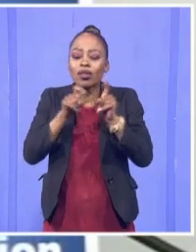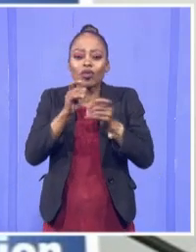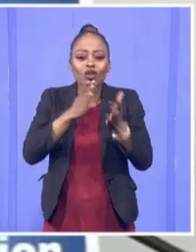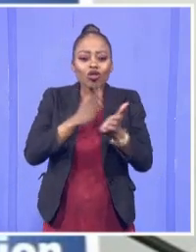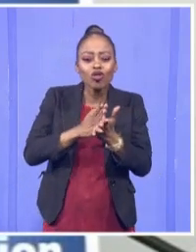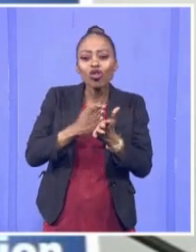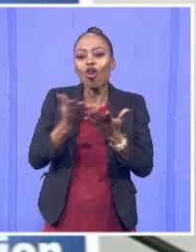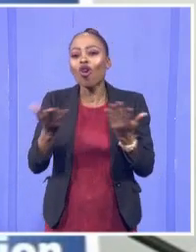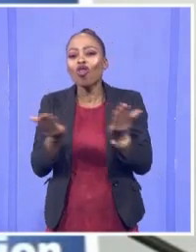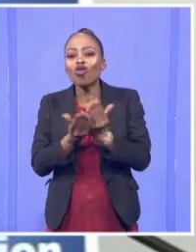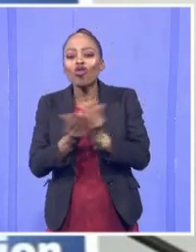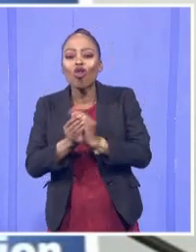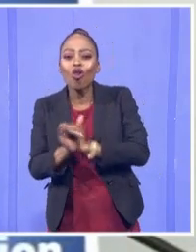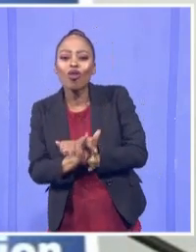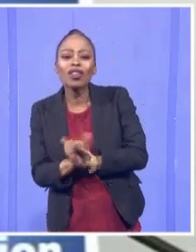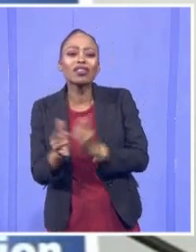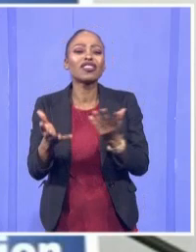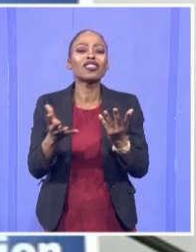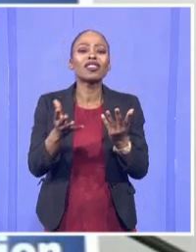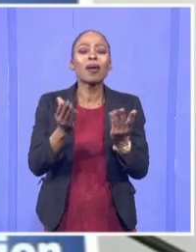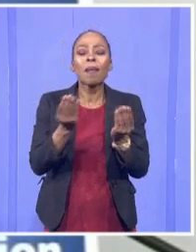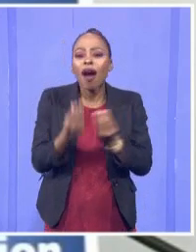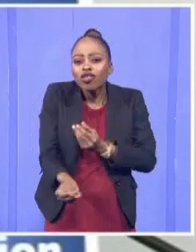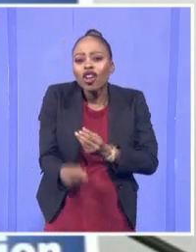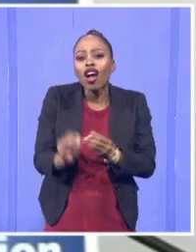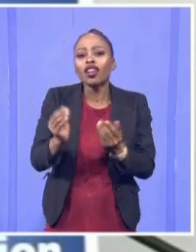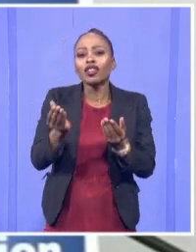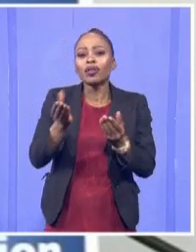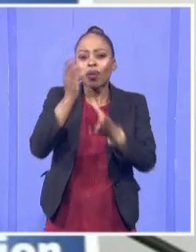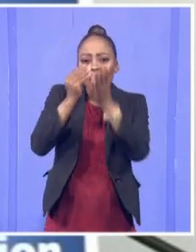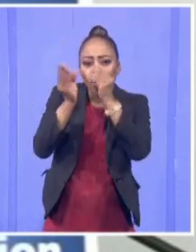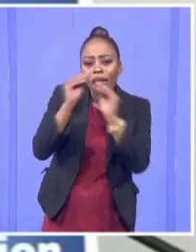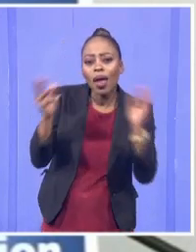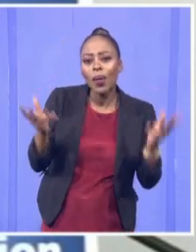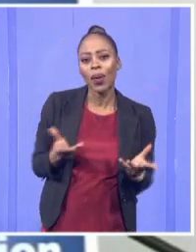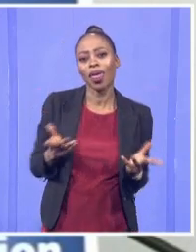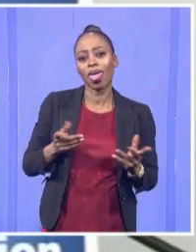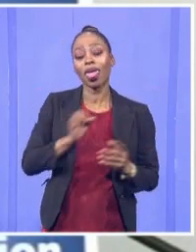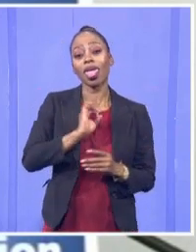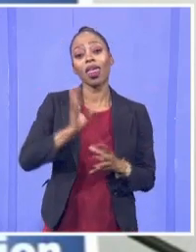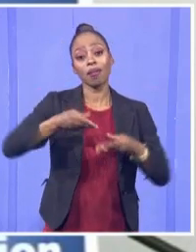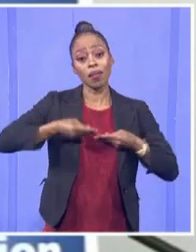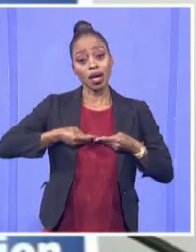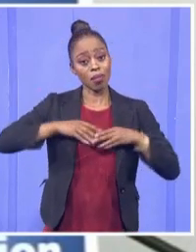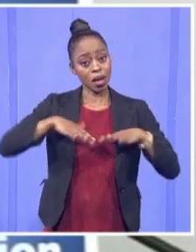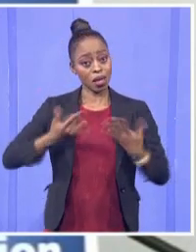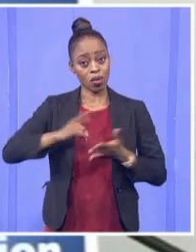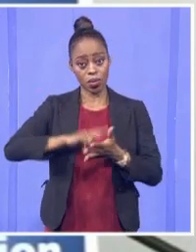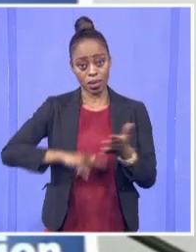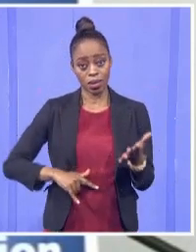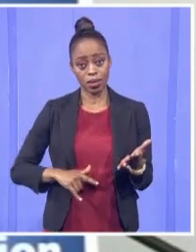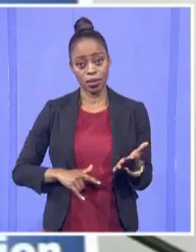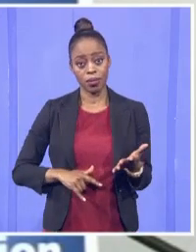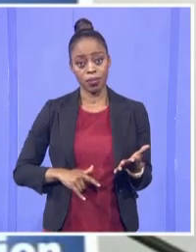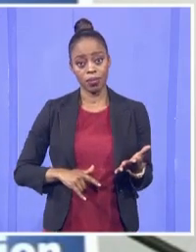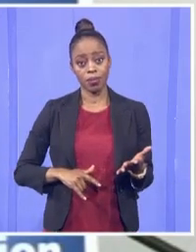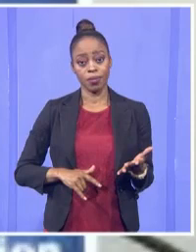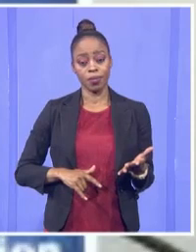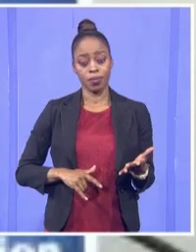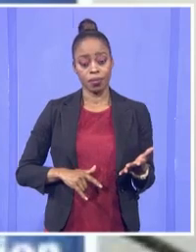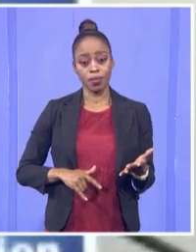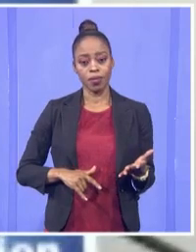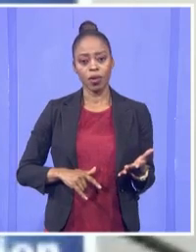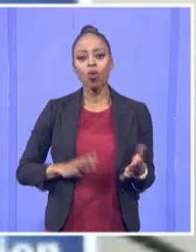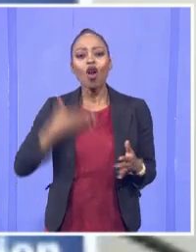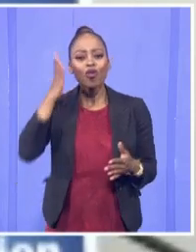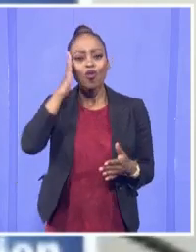placements and where your child is placed, or if you have not received an SMS, you want